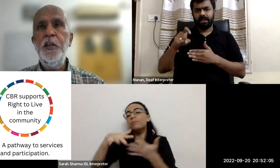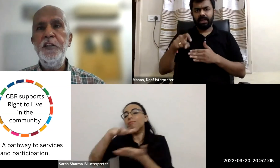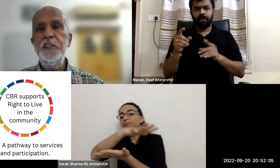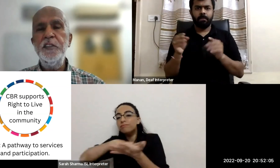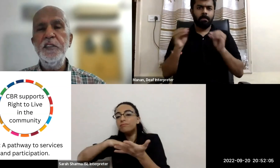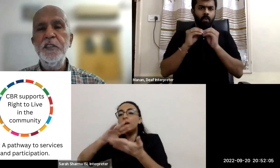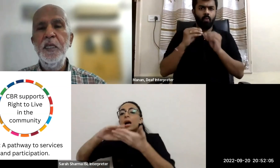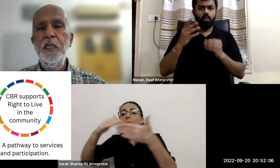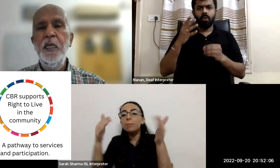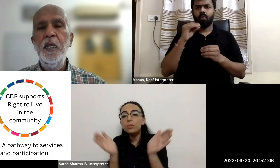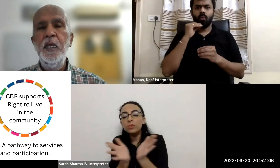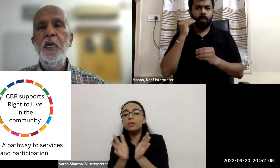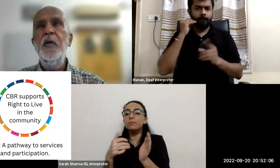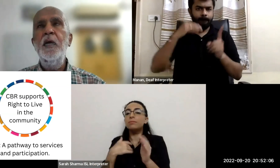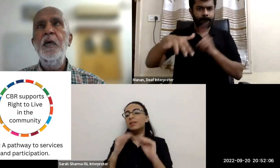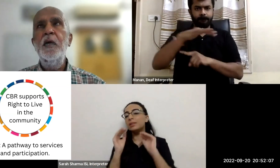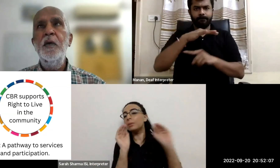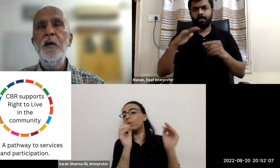their communities.